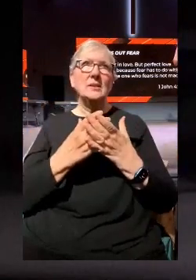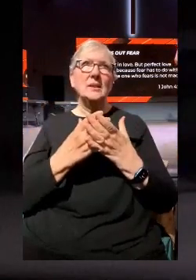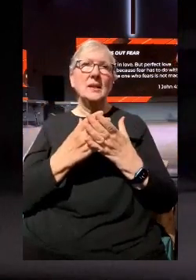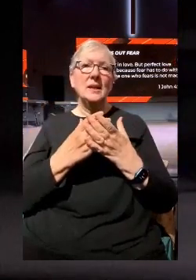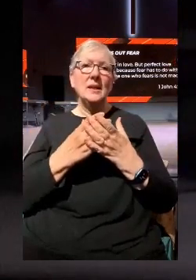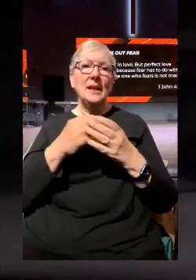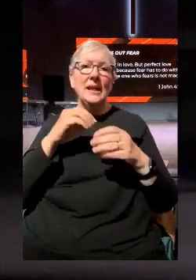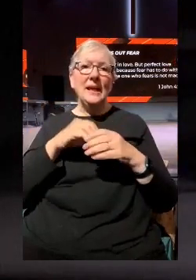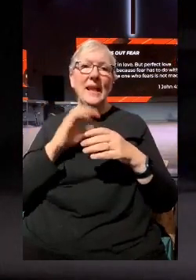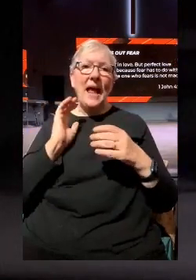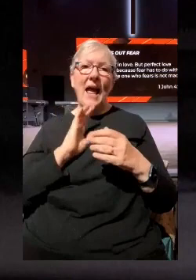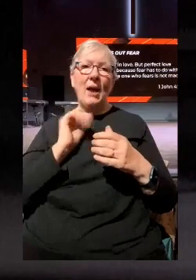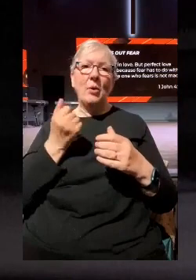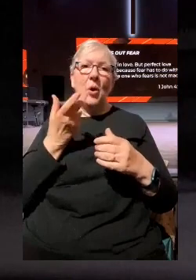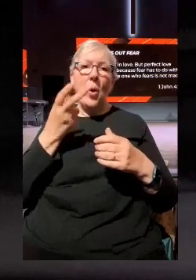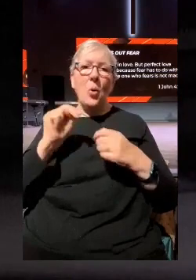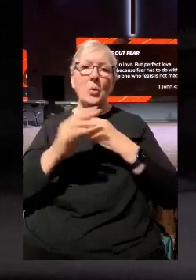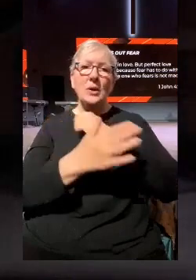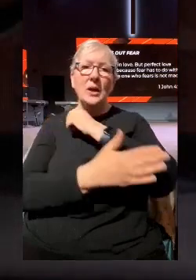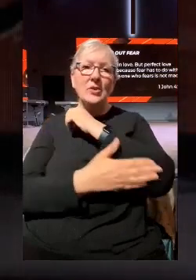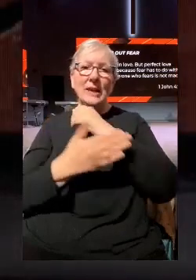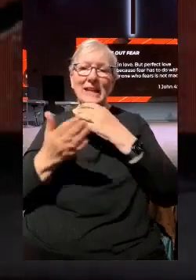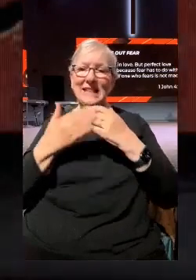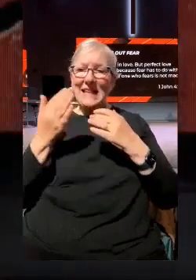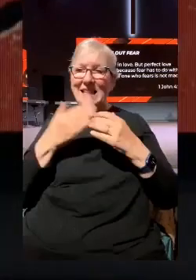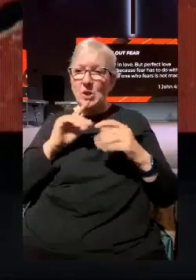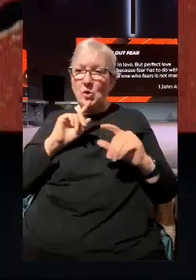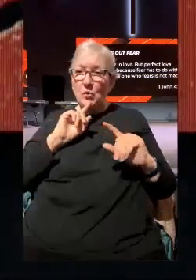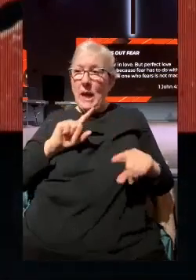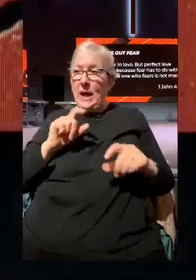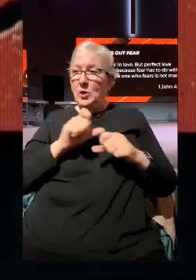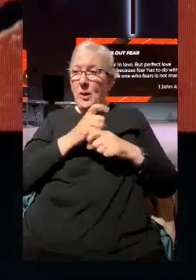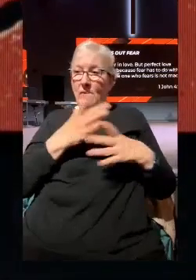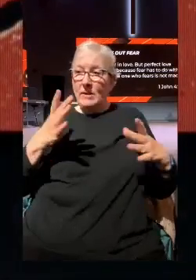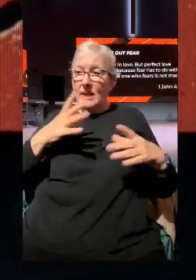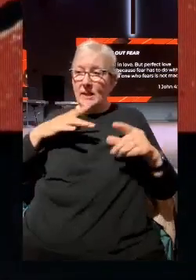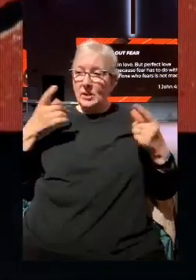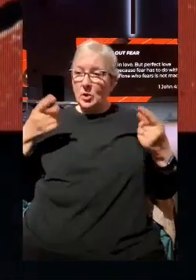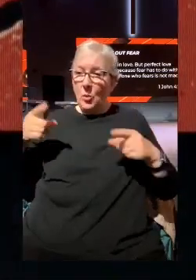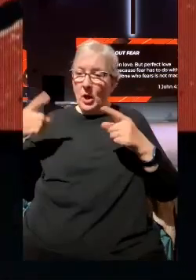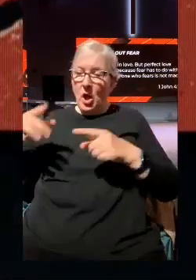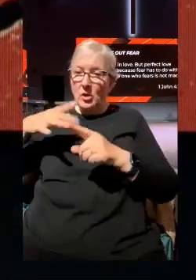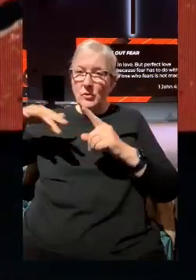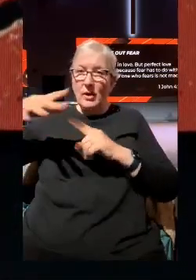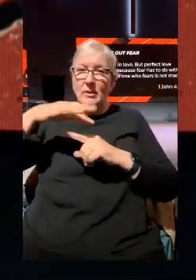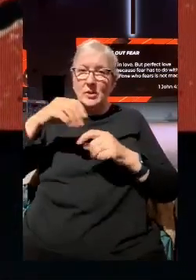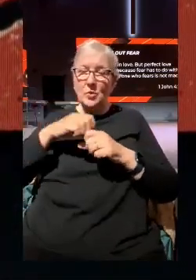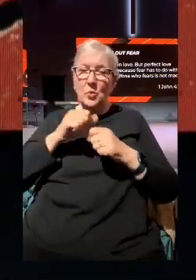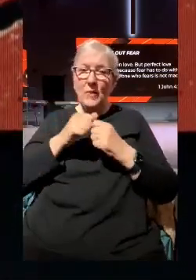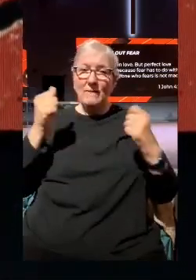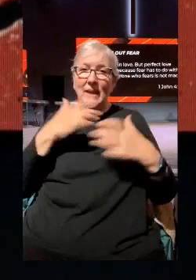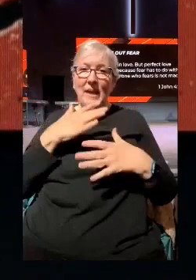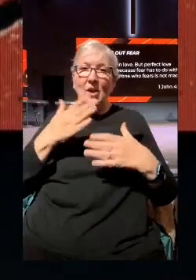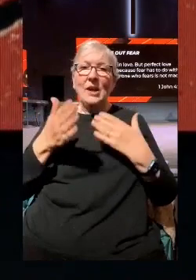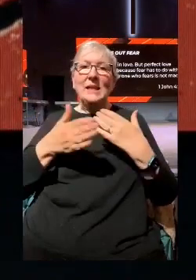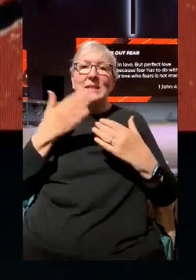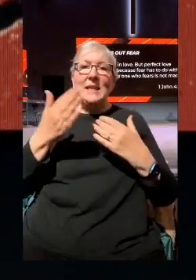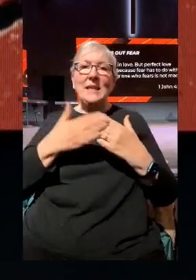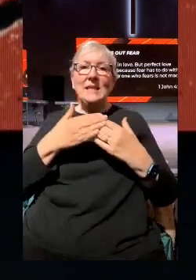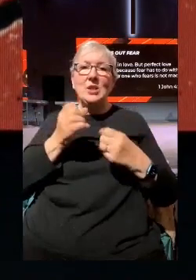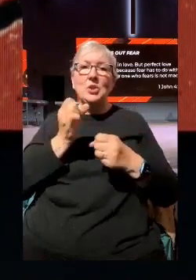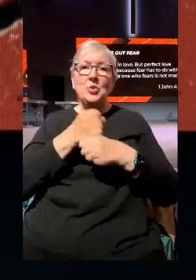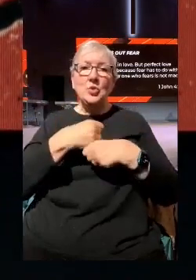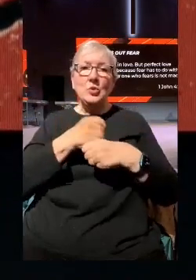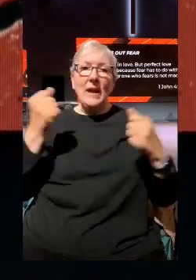easy to react to all that's going around us in fear, and it's really easy to create fear